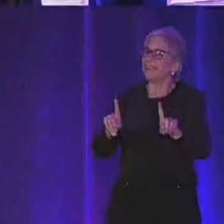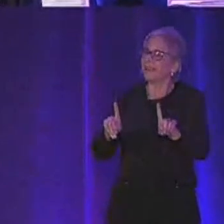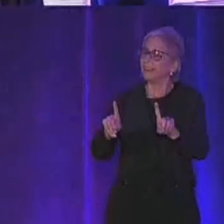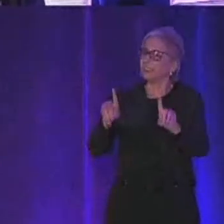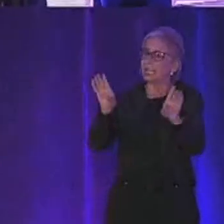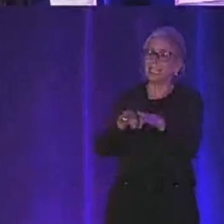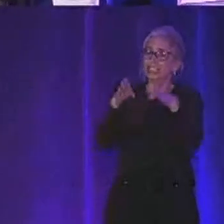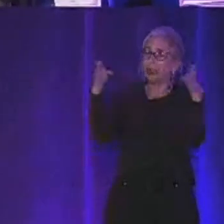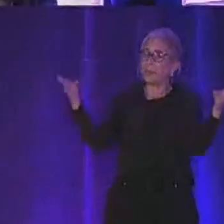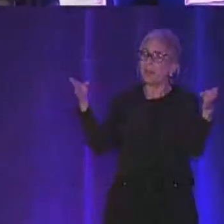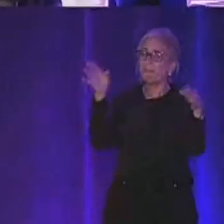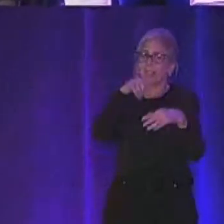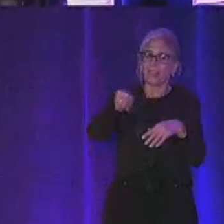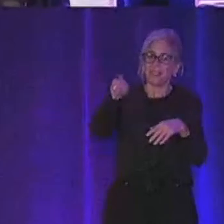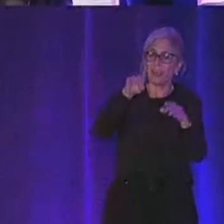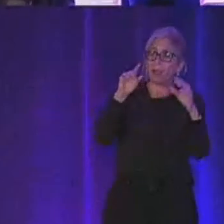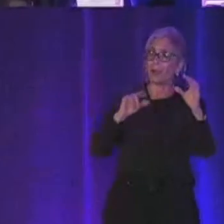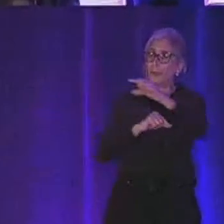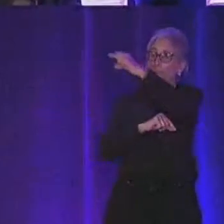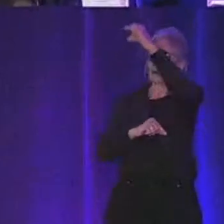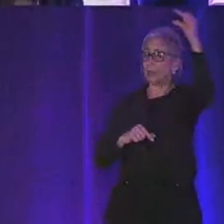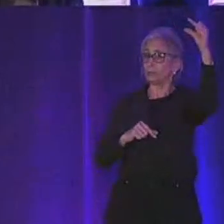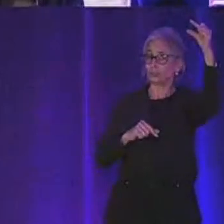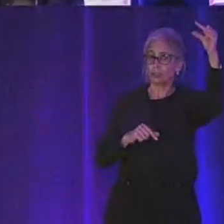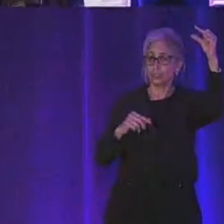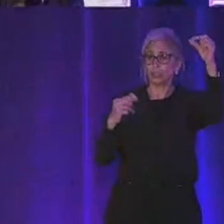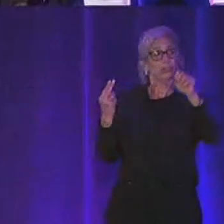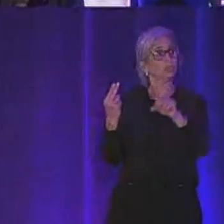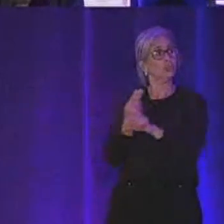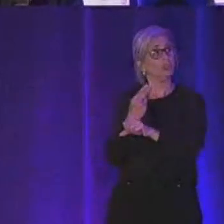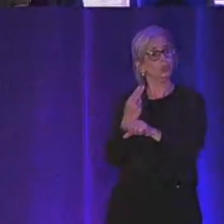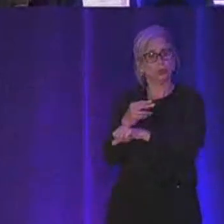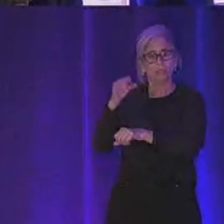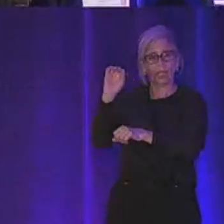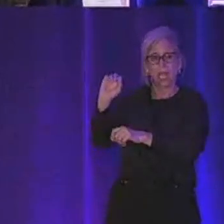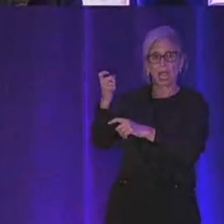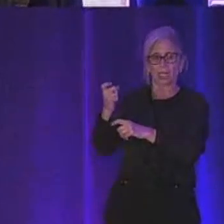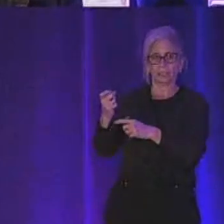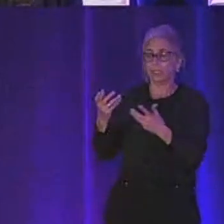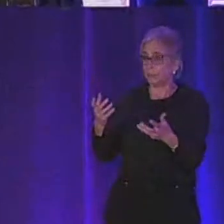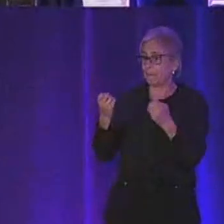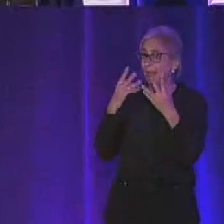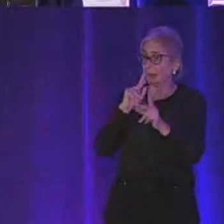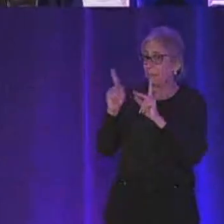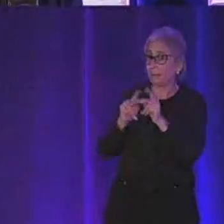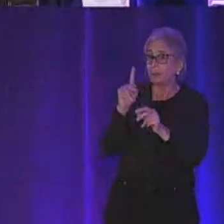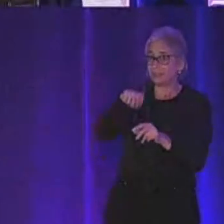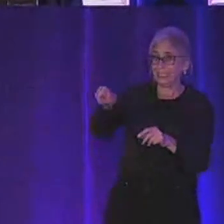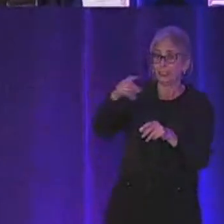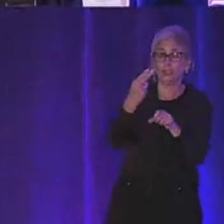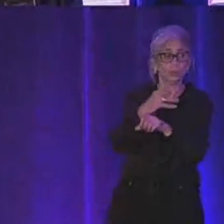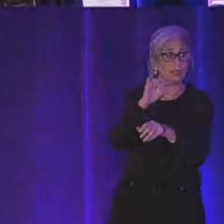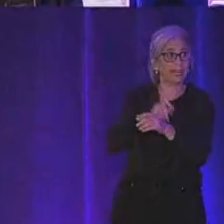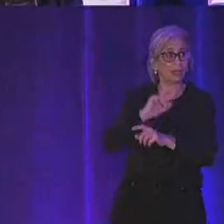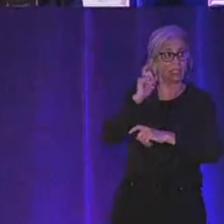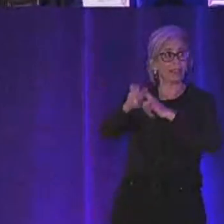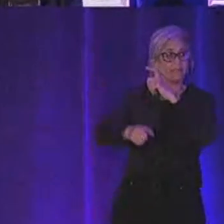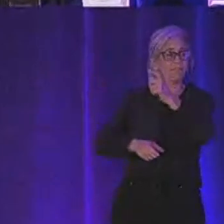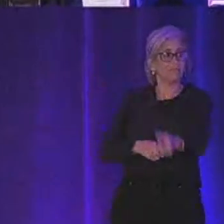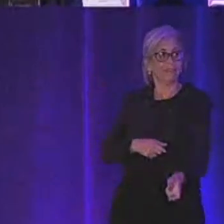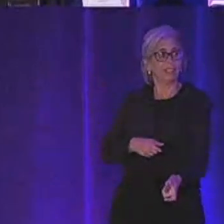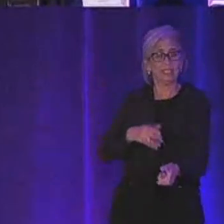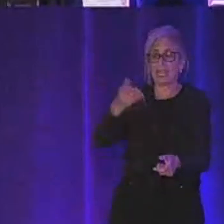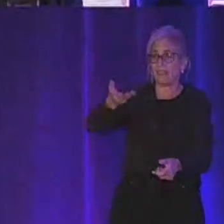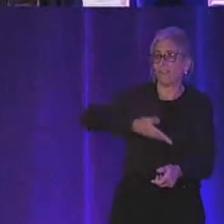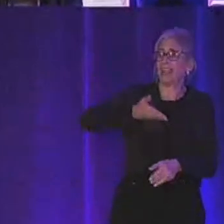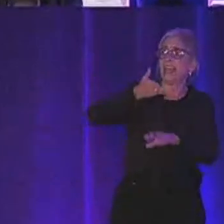up the browser. Anyone use Arc? Arc is my favorite browser. Yeah, not enough people. All of you need to. I'll give you an invite